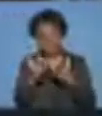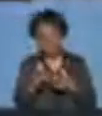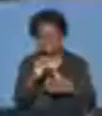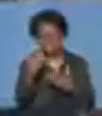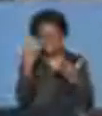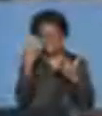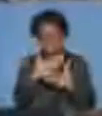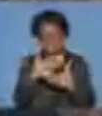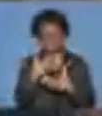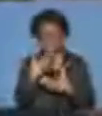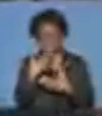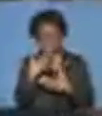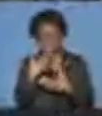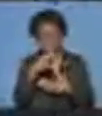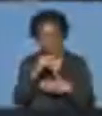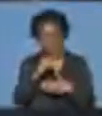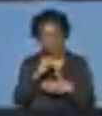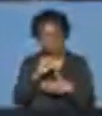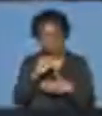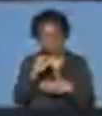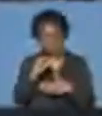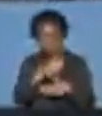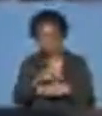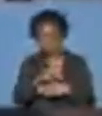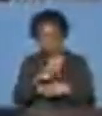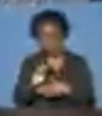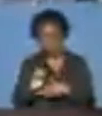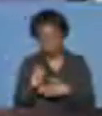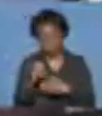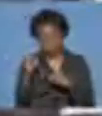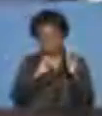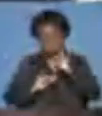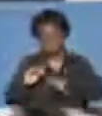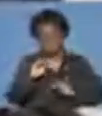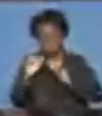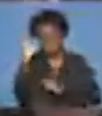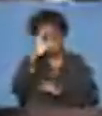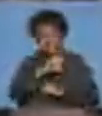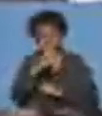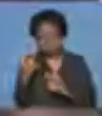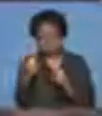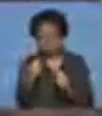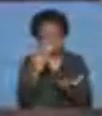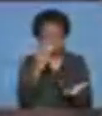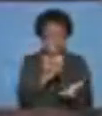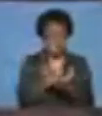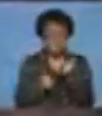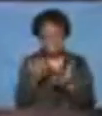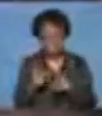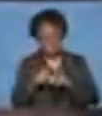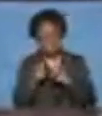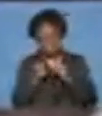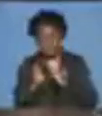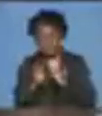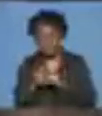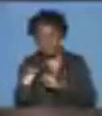suspicious. They attempted to stop the driver, however, he sped off at a high rate of speed. Thus, a chase